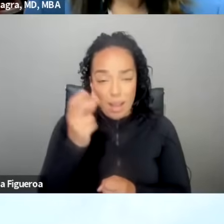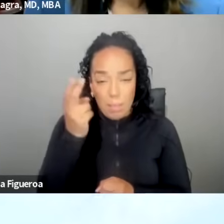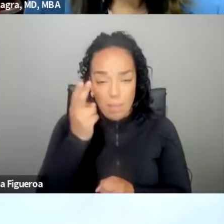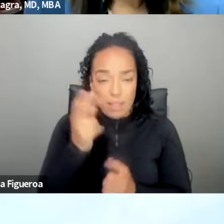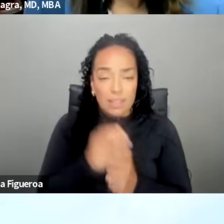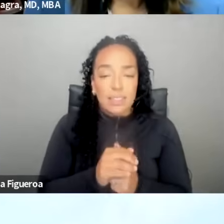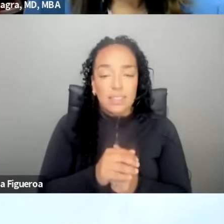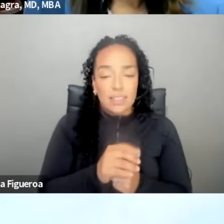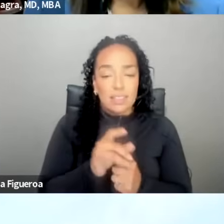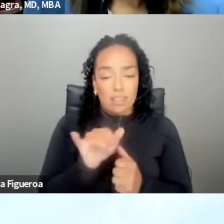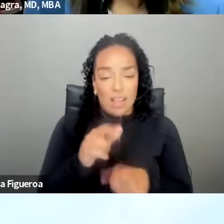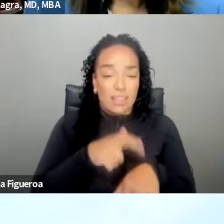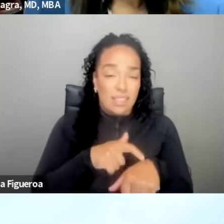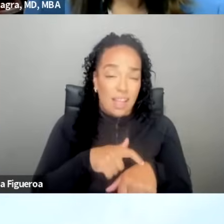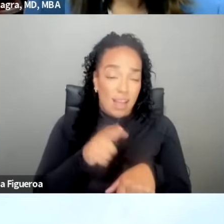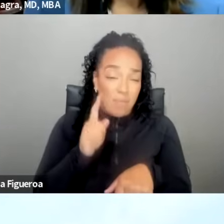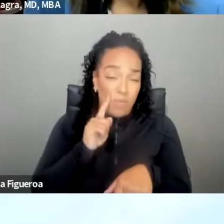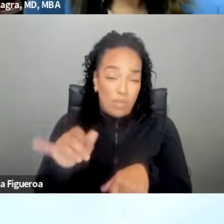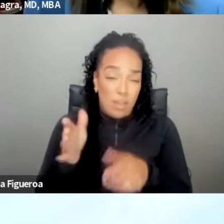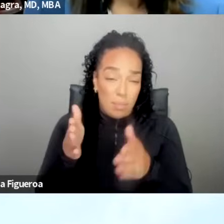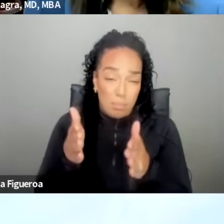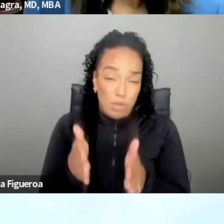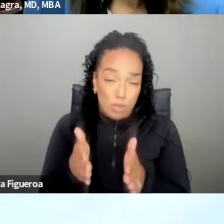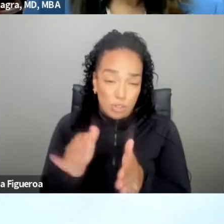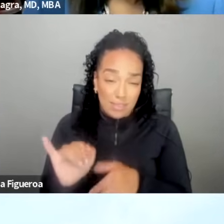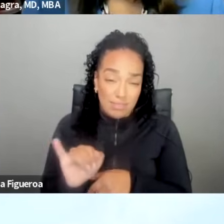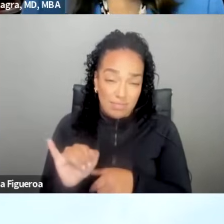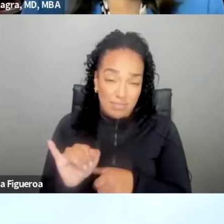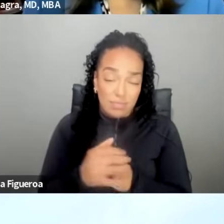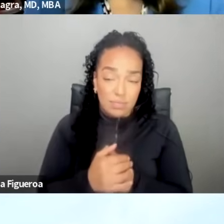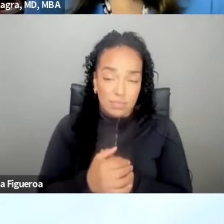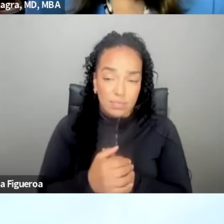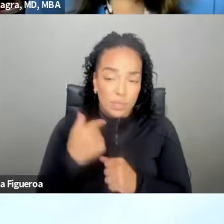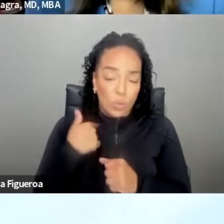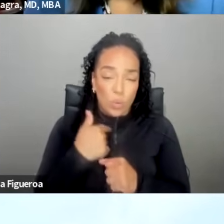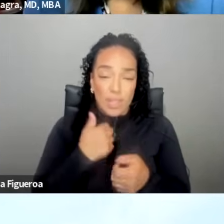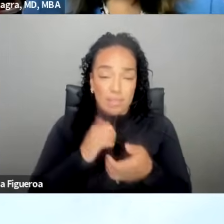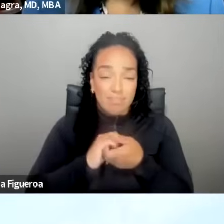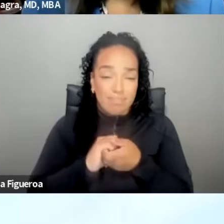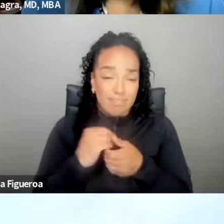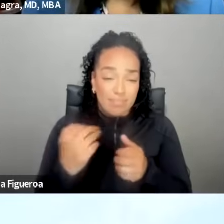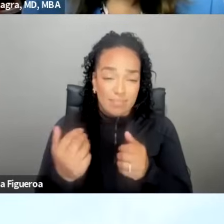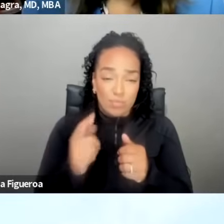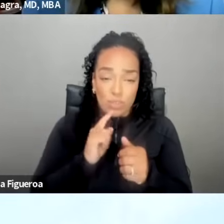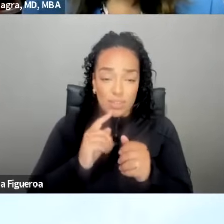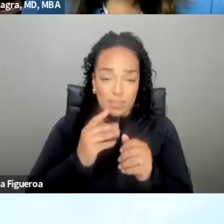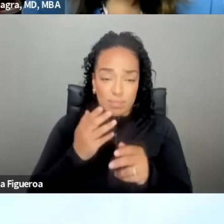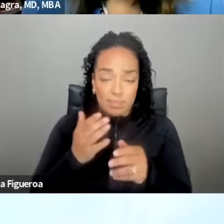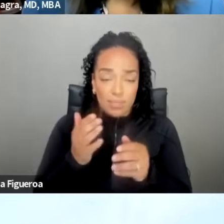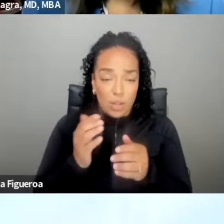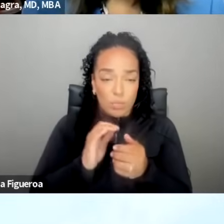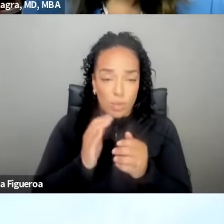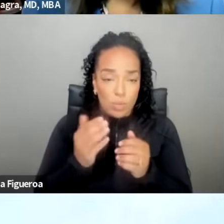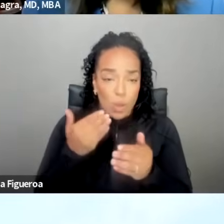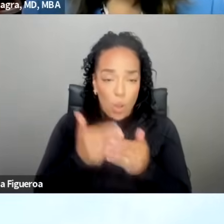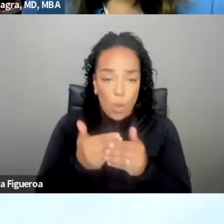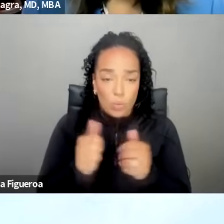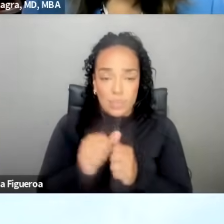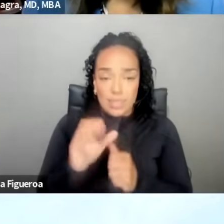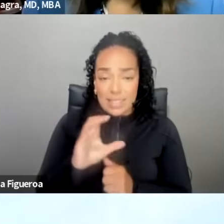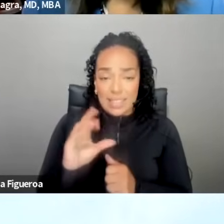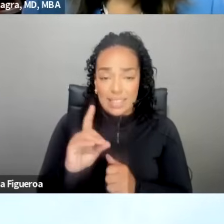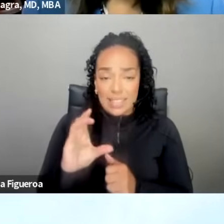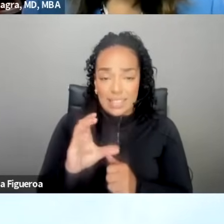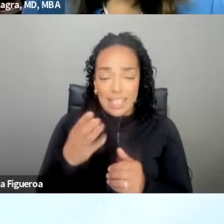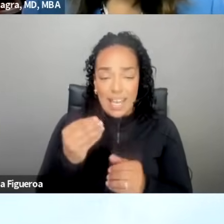for that person. We collaborate closely with CDC and local public health for the human